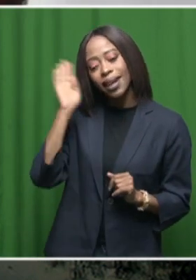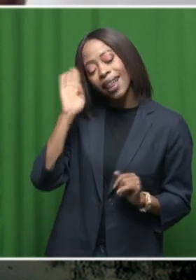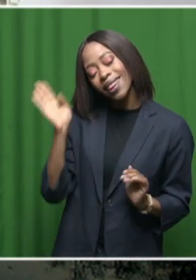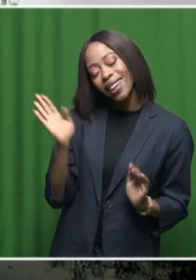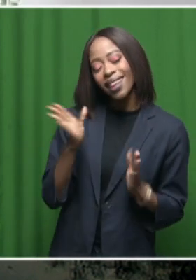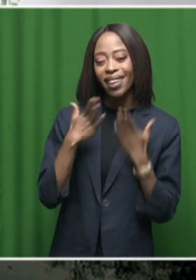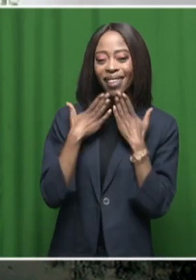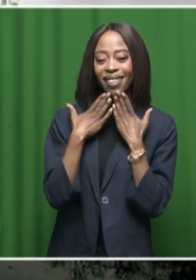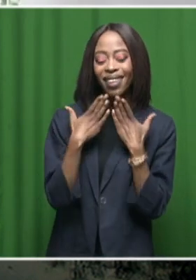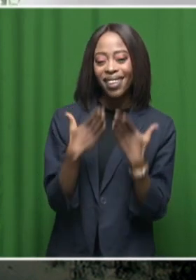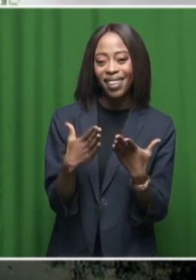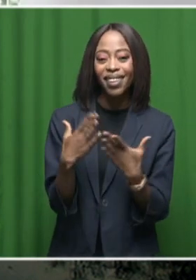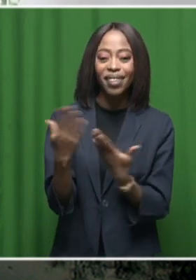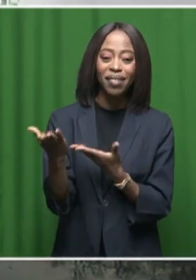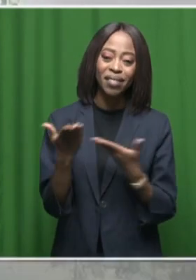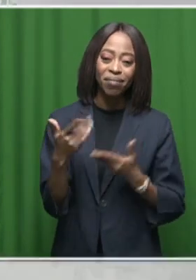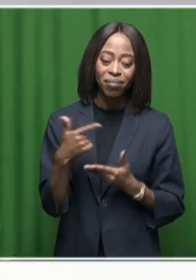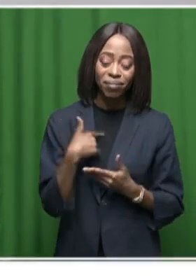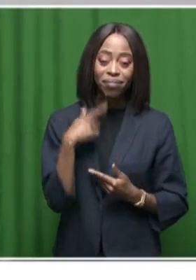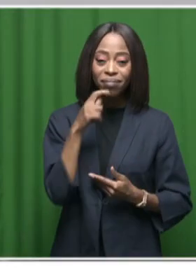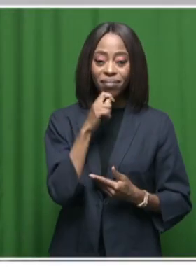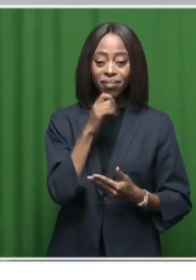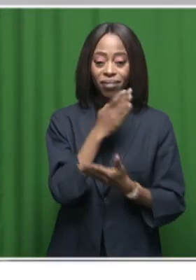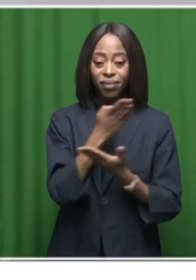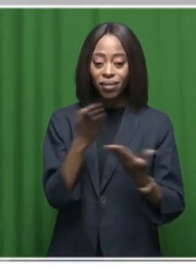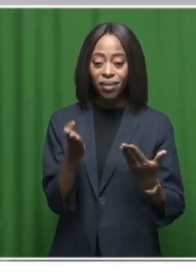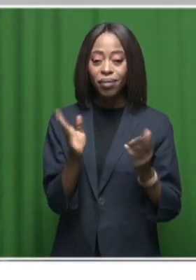you for having me, and good morning to all the viewers.